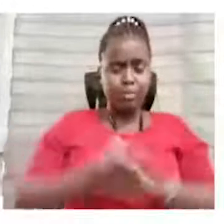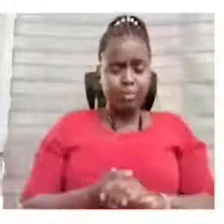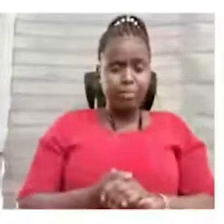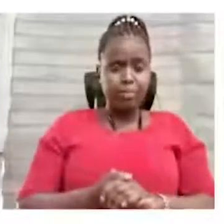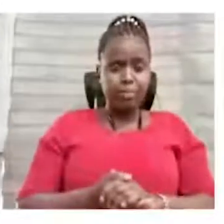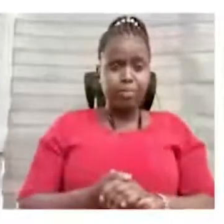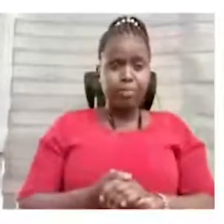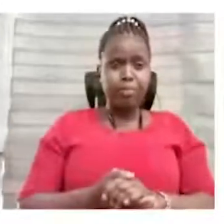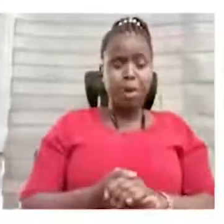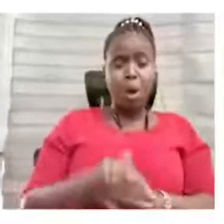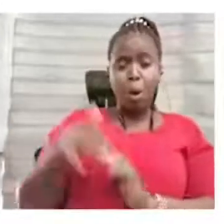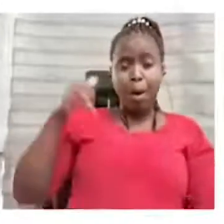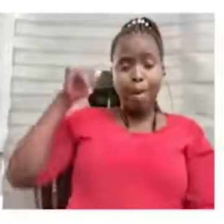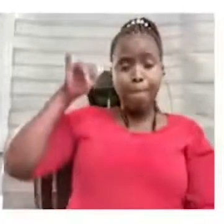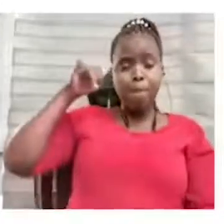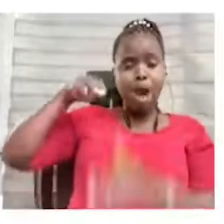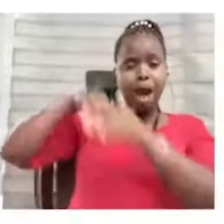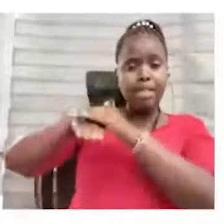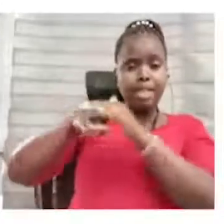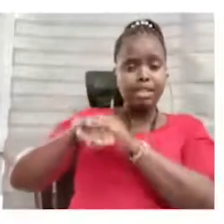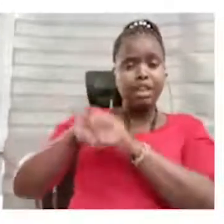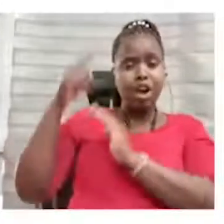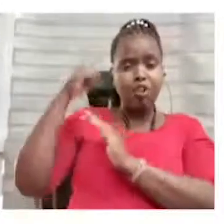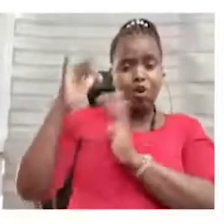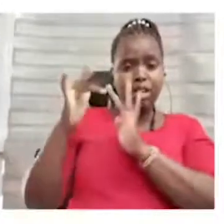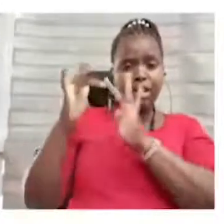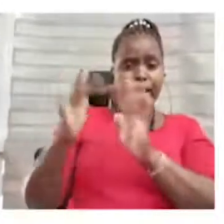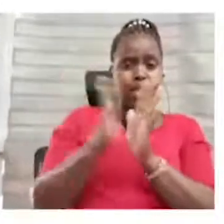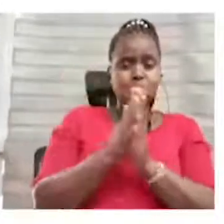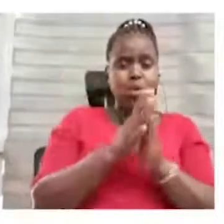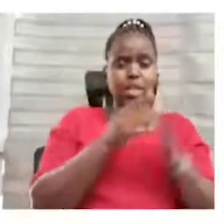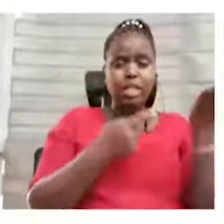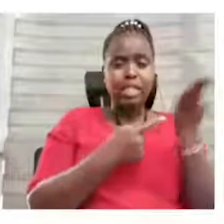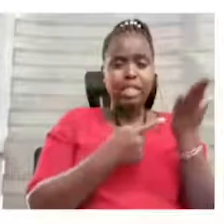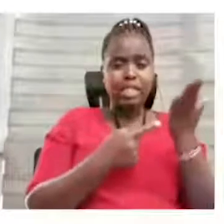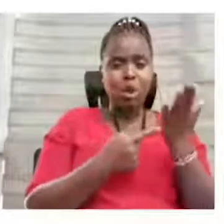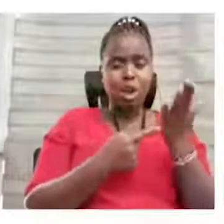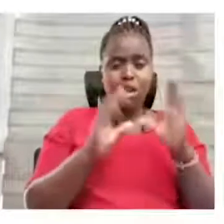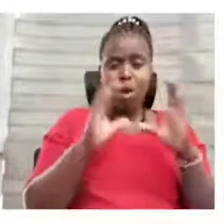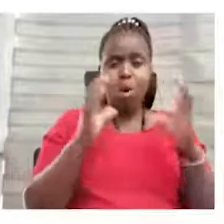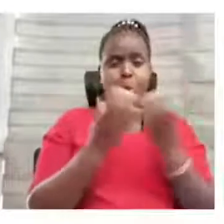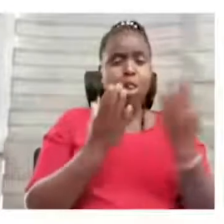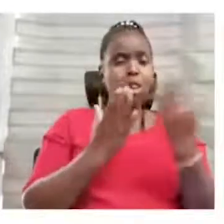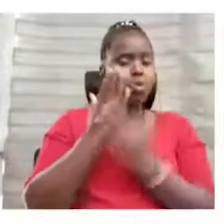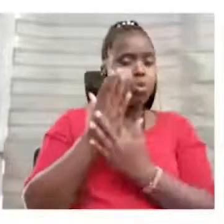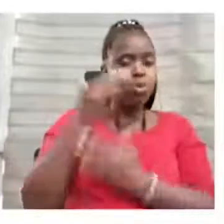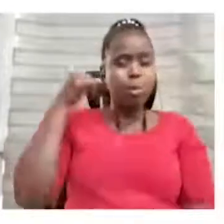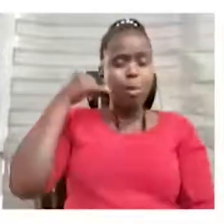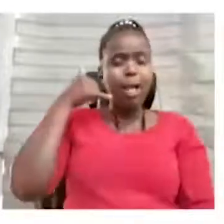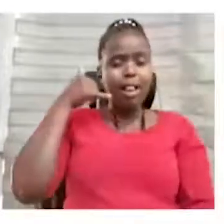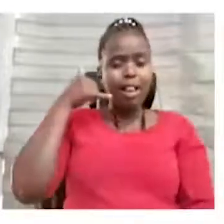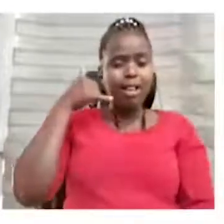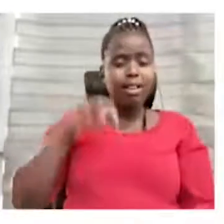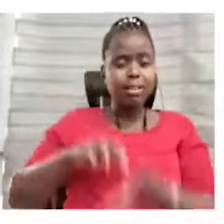Mobile access to the internet and to the digital world through mobile has really